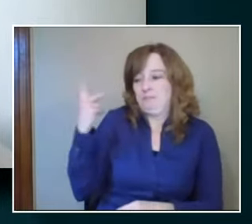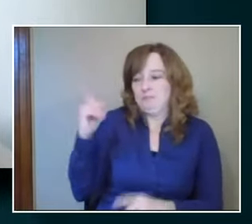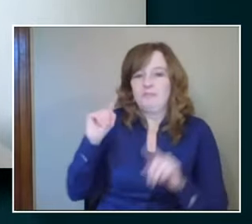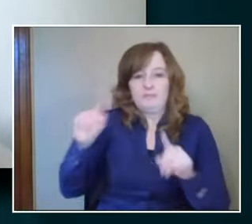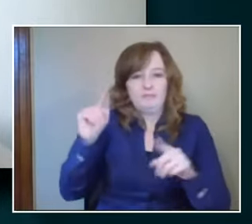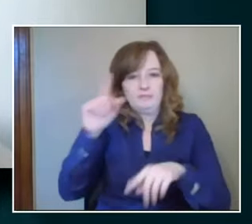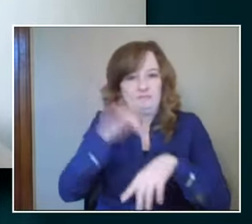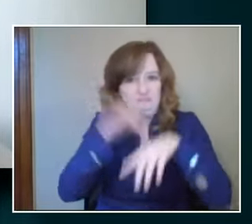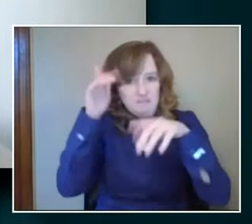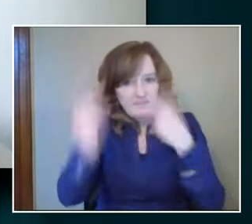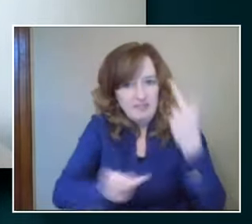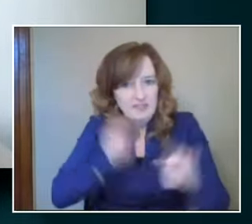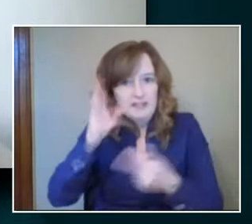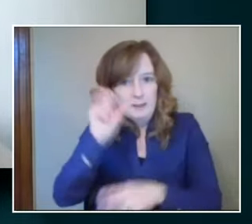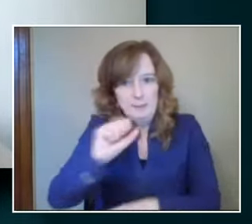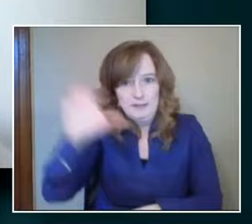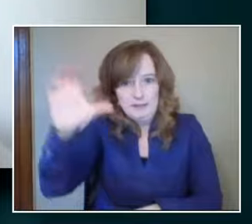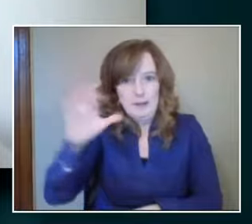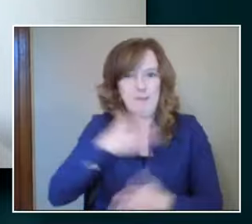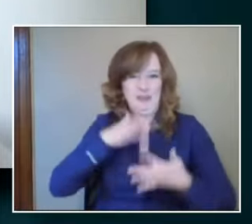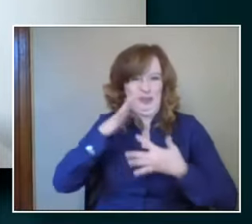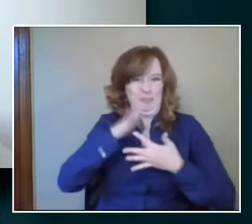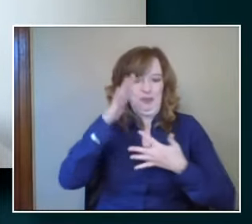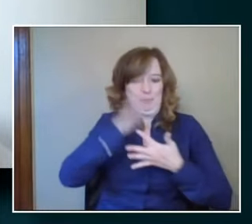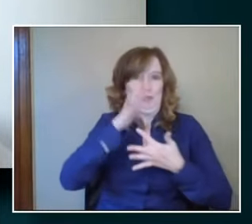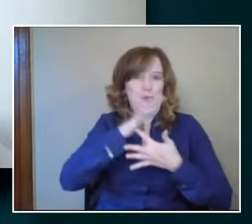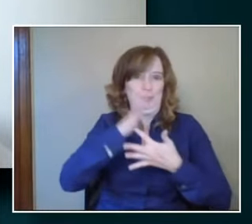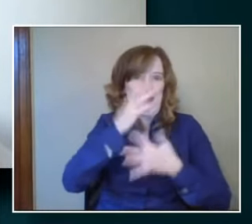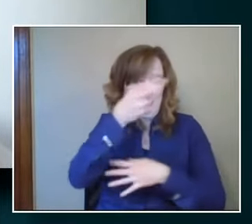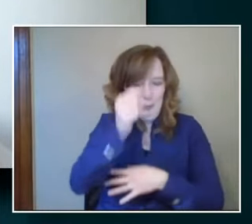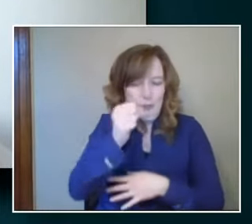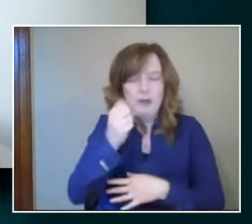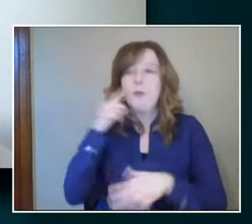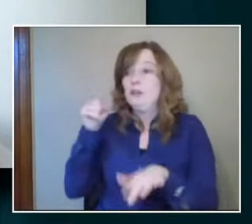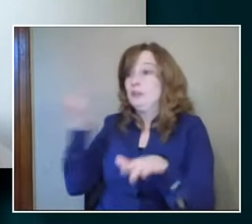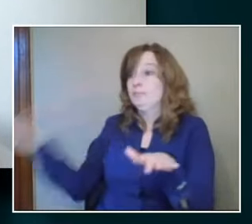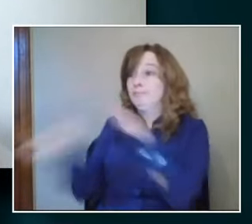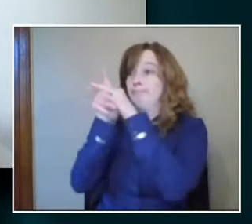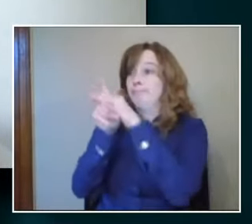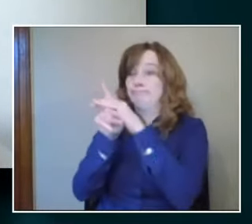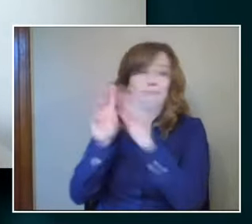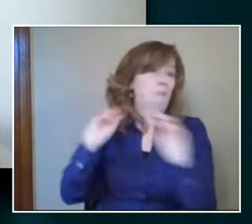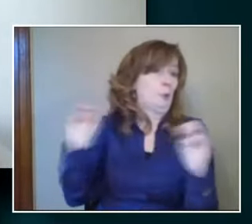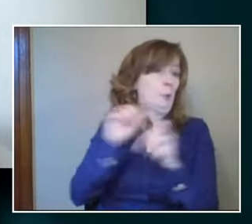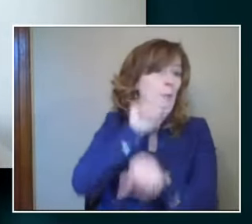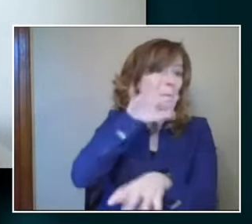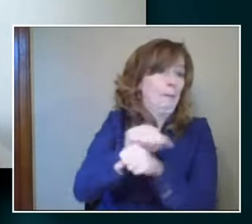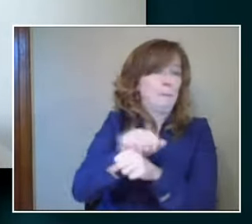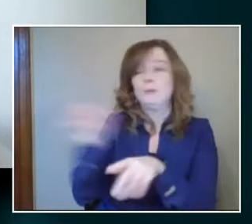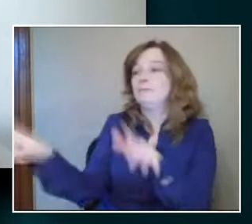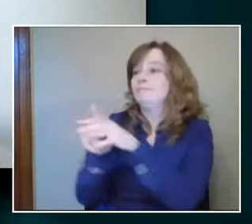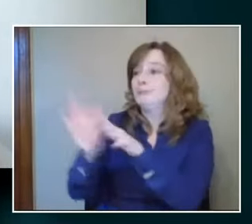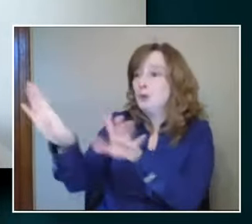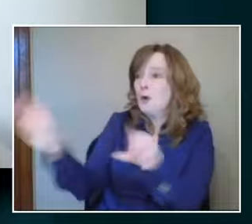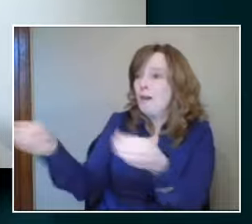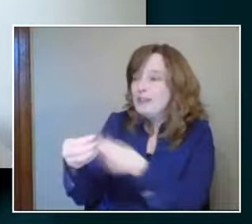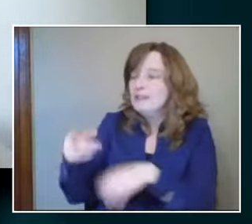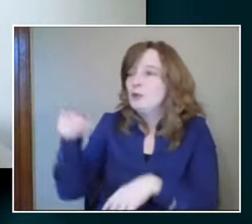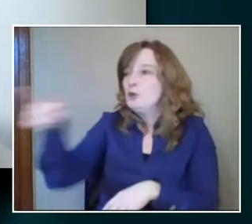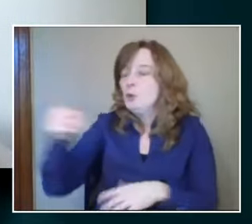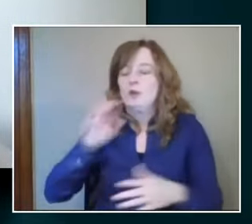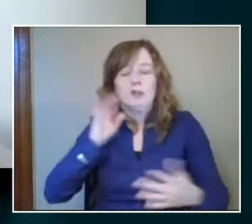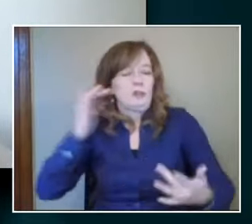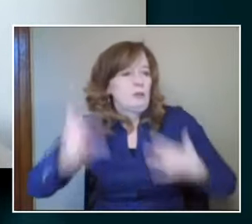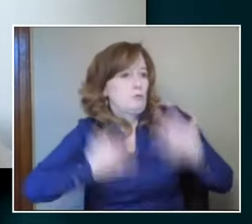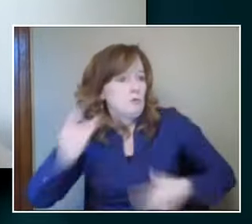and popped into your office without an appointment, I have to say that it was your enthusiasm and knowledge of the construction management field that inspired me to